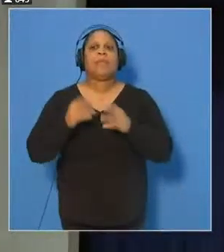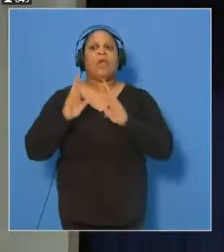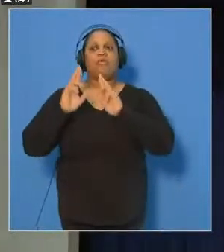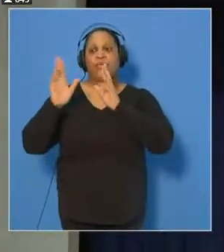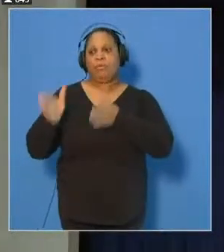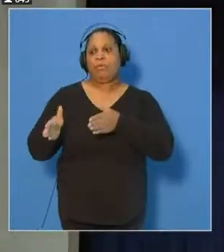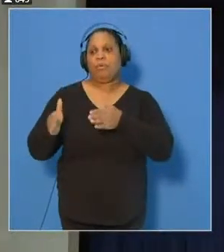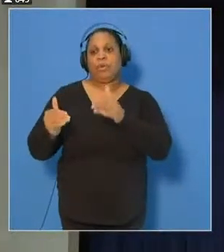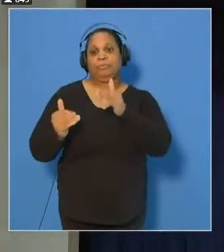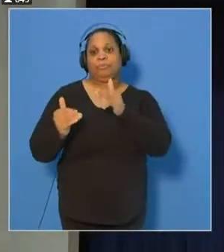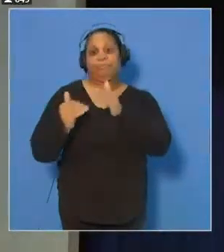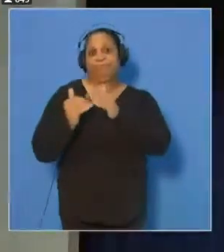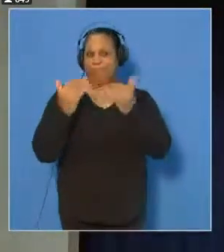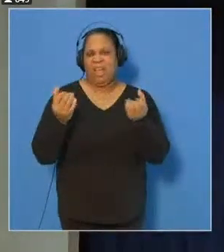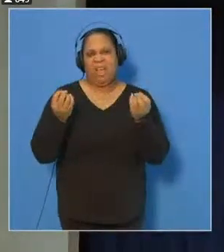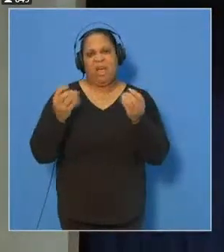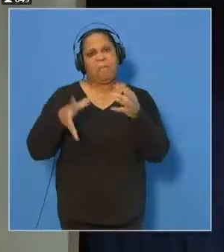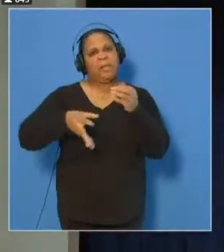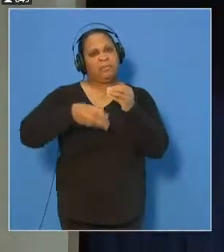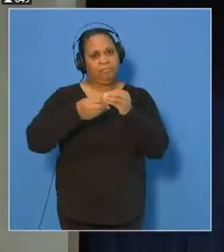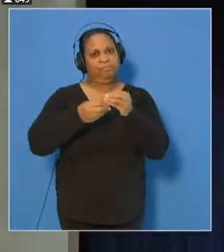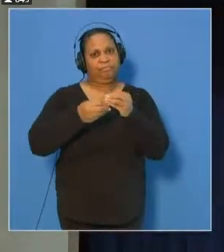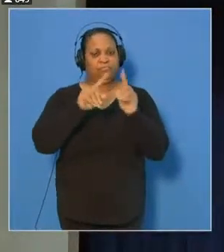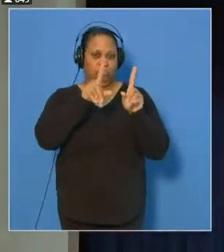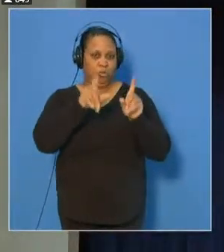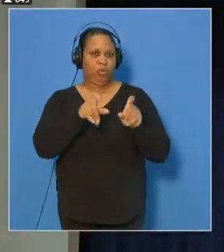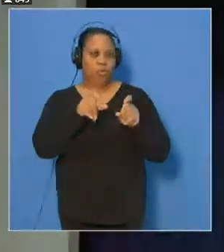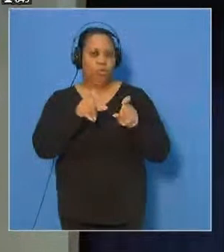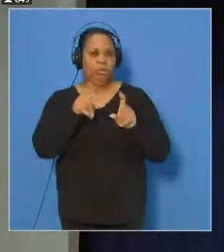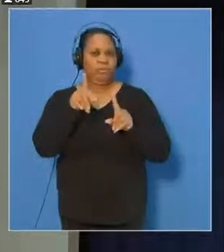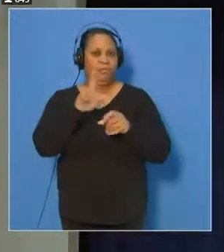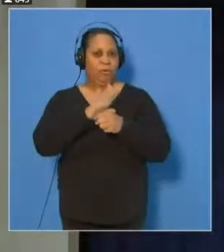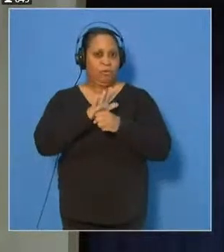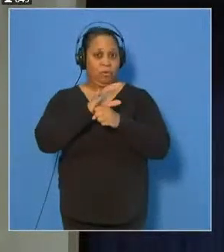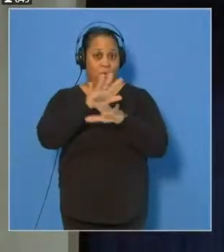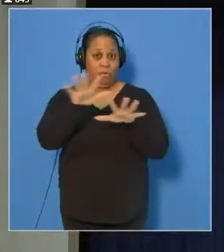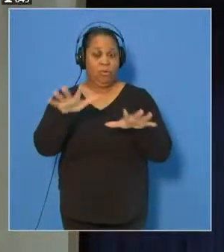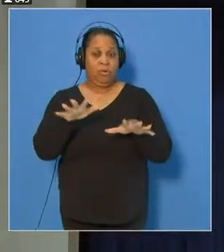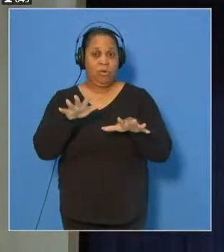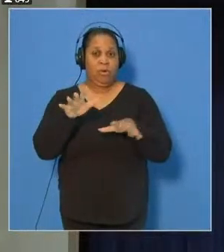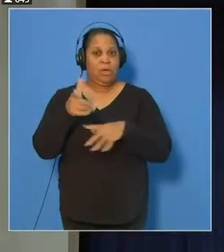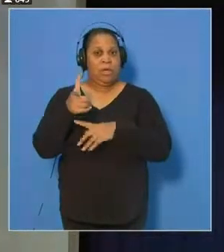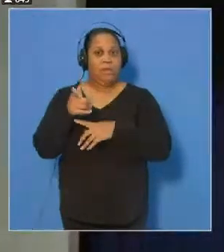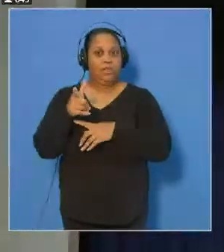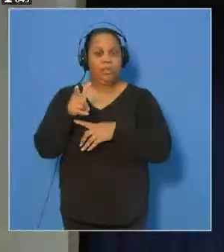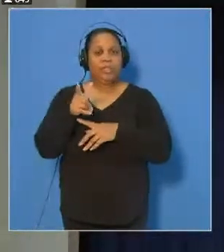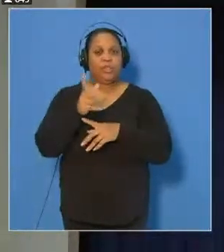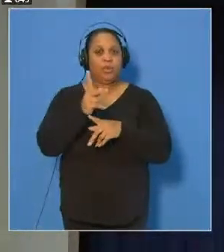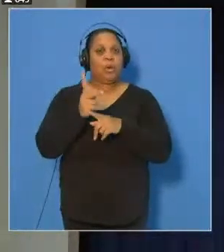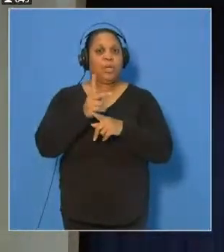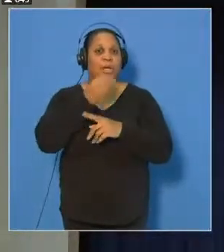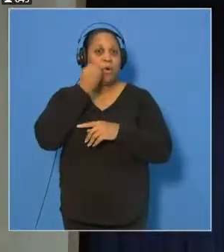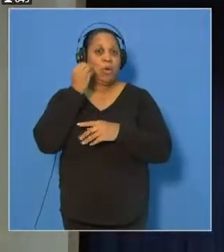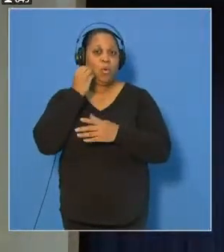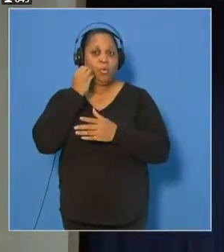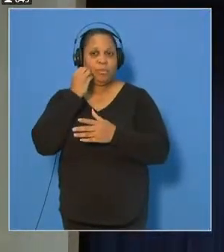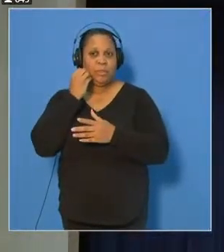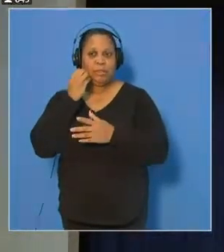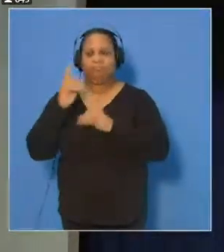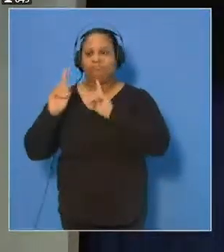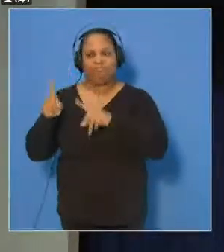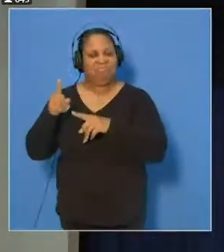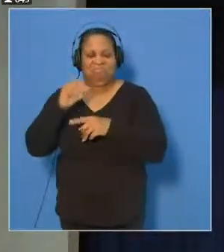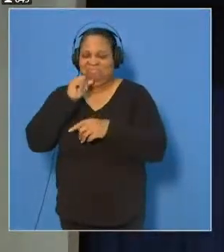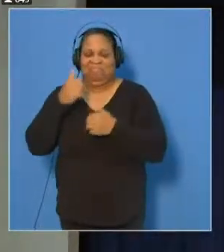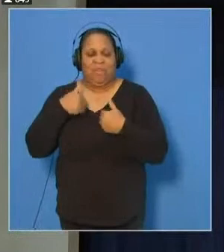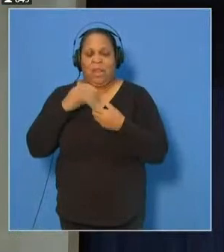How many residents and staff total have been tested for COVID-19 at the island's 21 care homes? I don't have that figure.